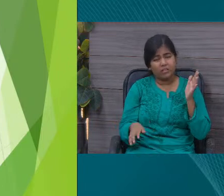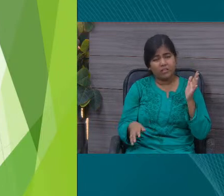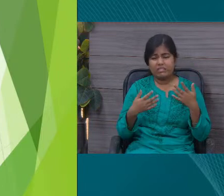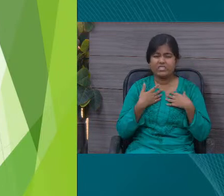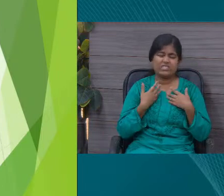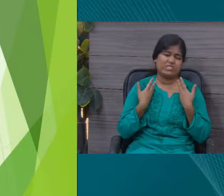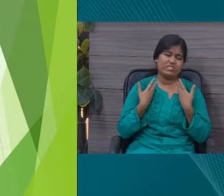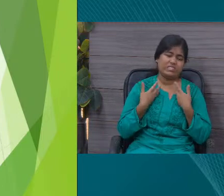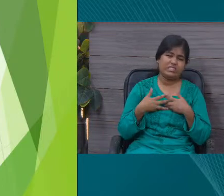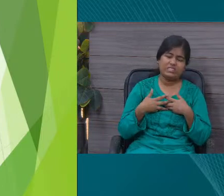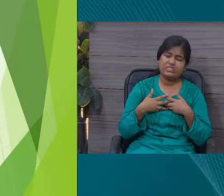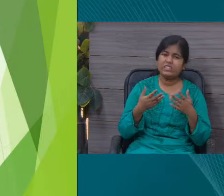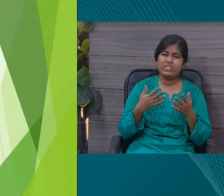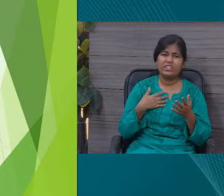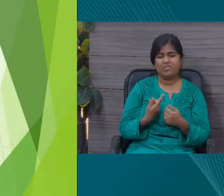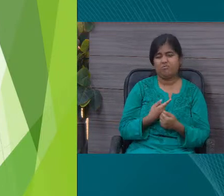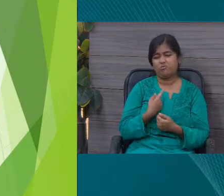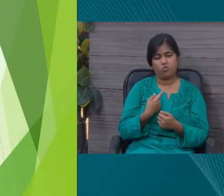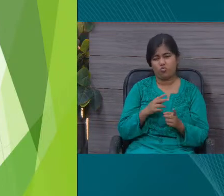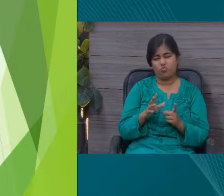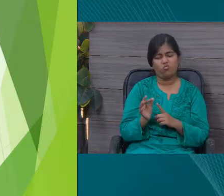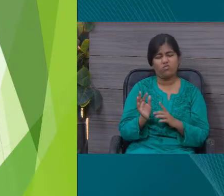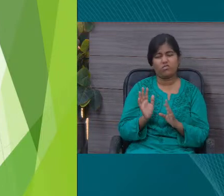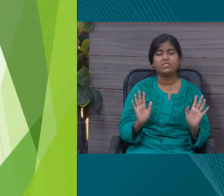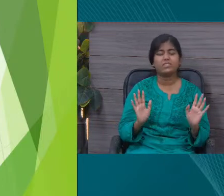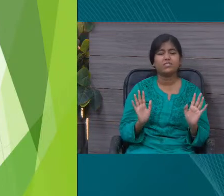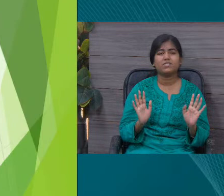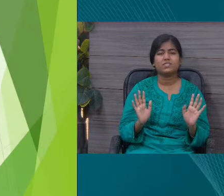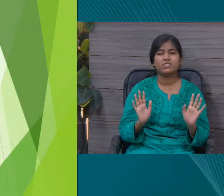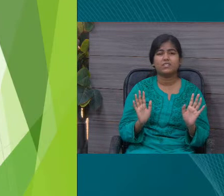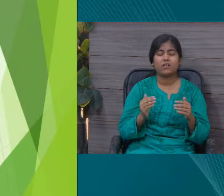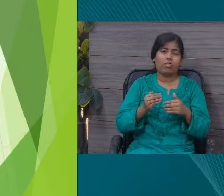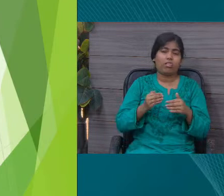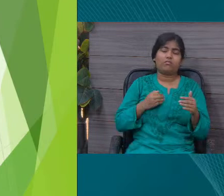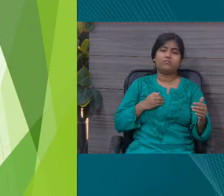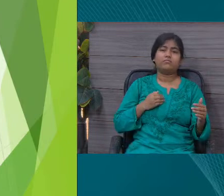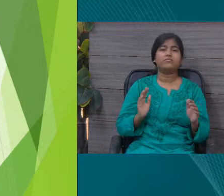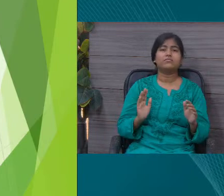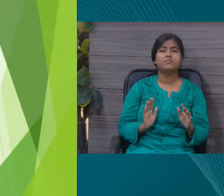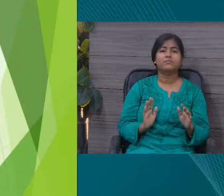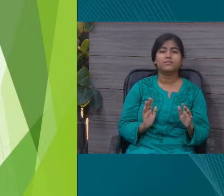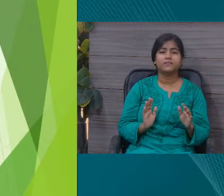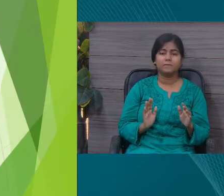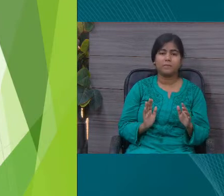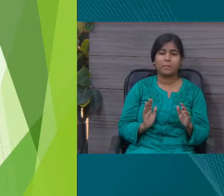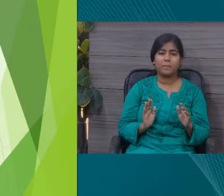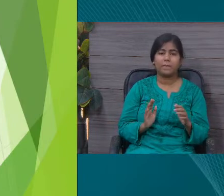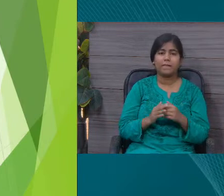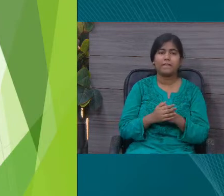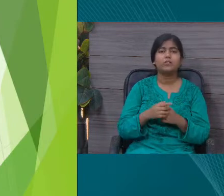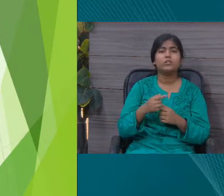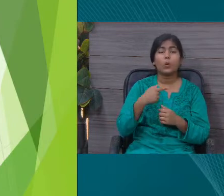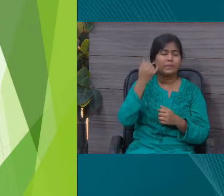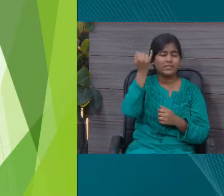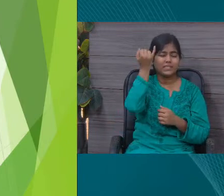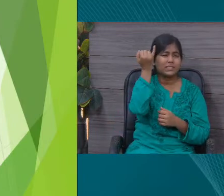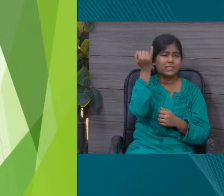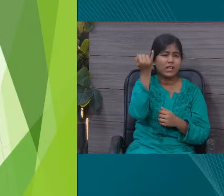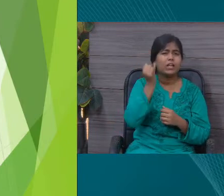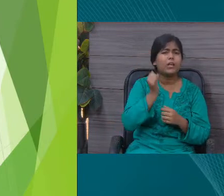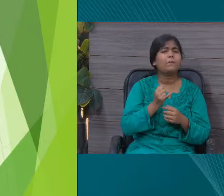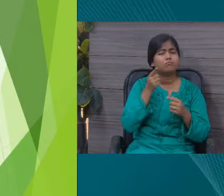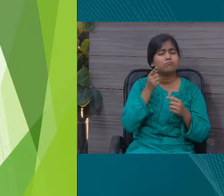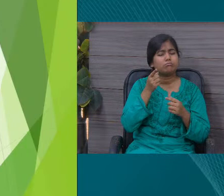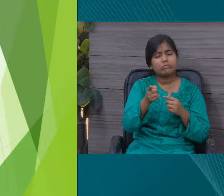write something so long. Okay. So what I would like to suggest is, as short as we can make it for